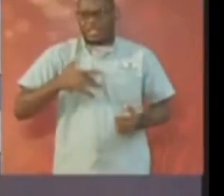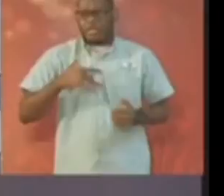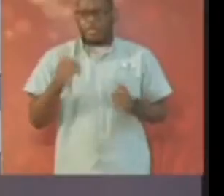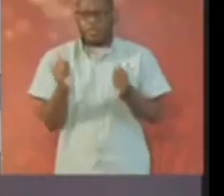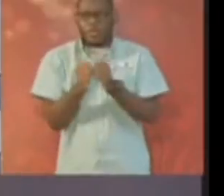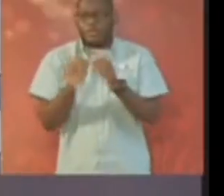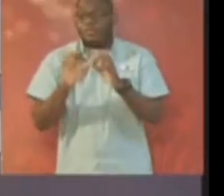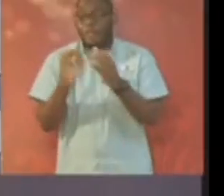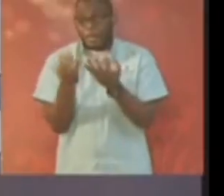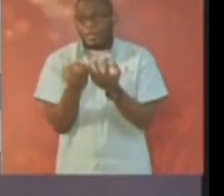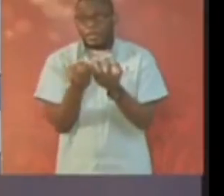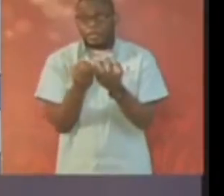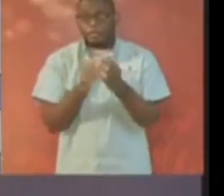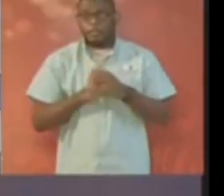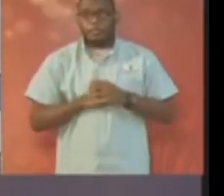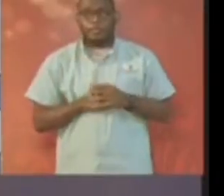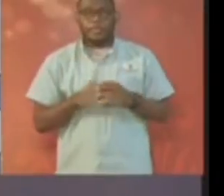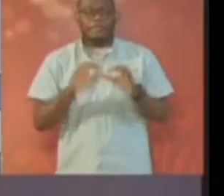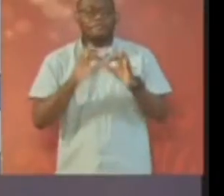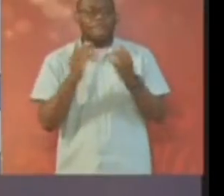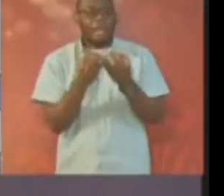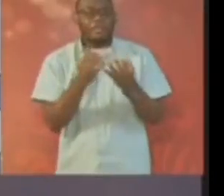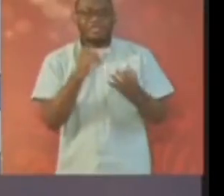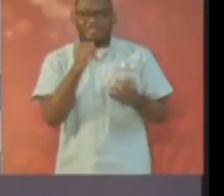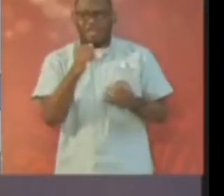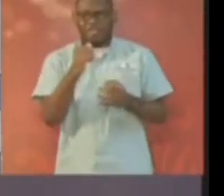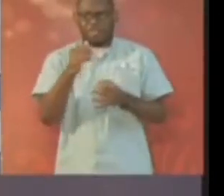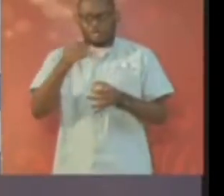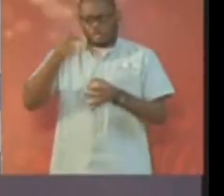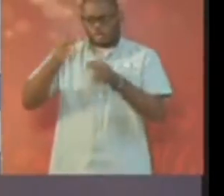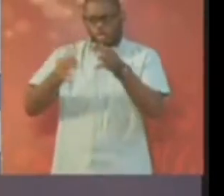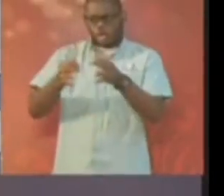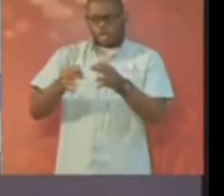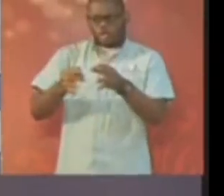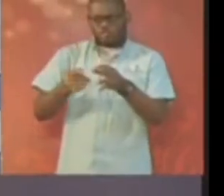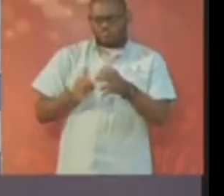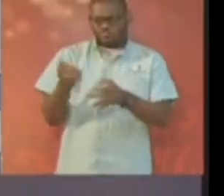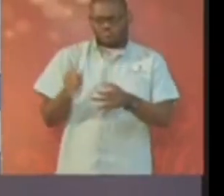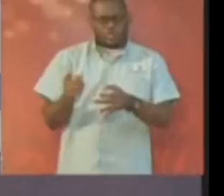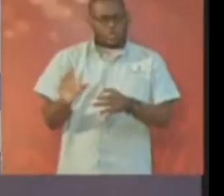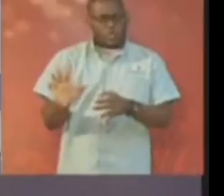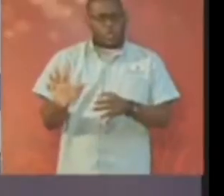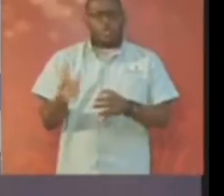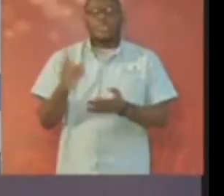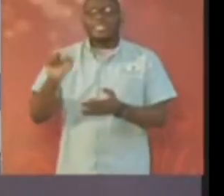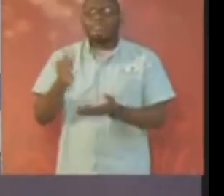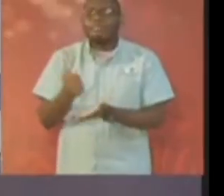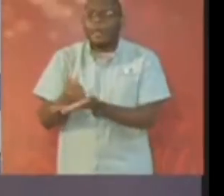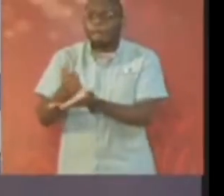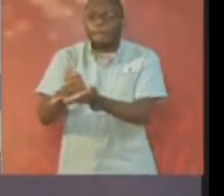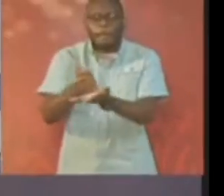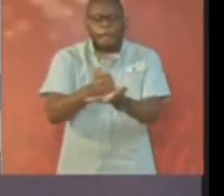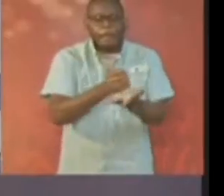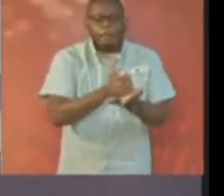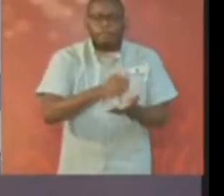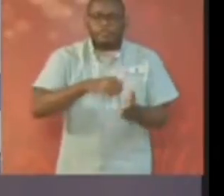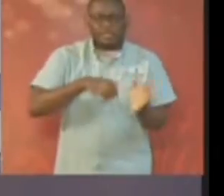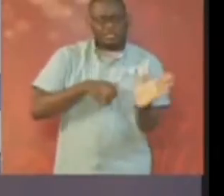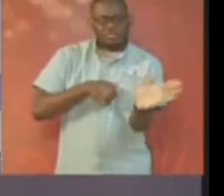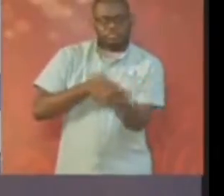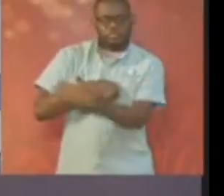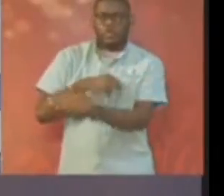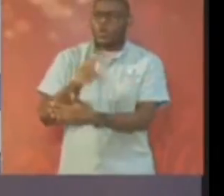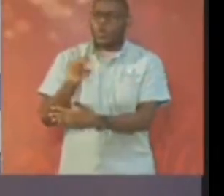Family members, please don't judge. Display empathy and help. Don't brush aside your loved one's